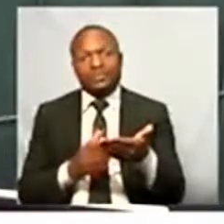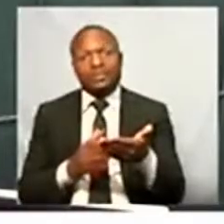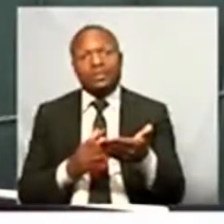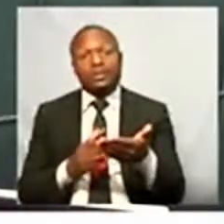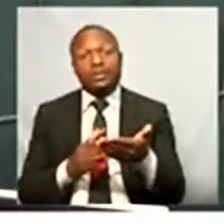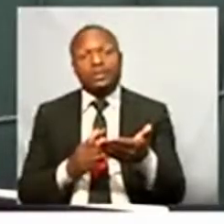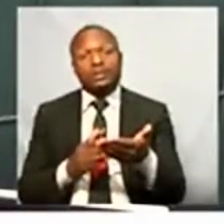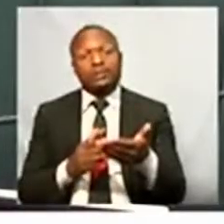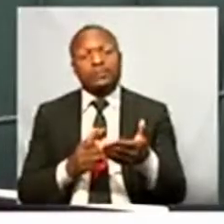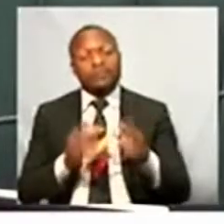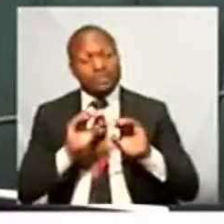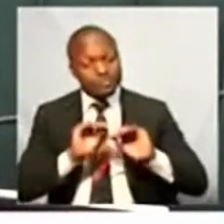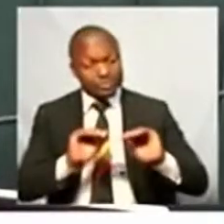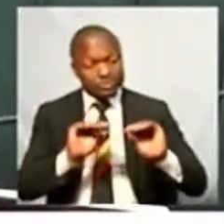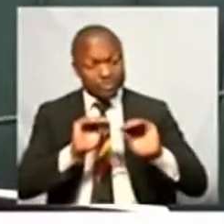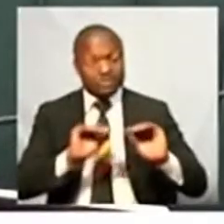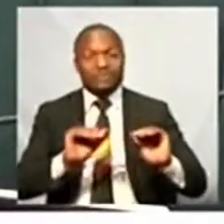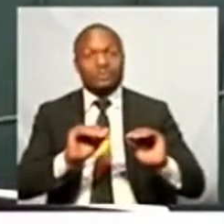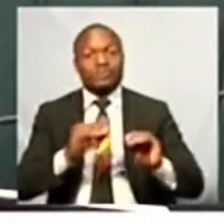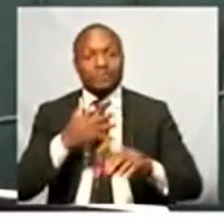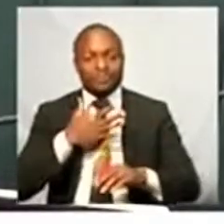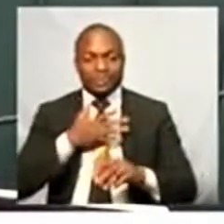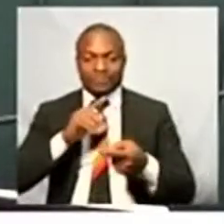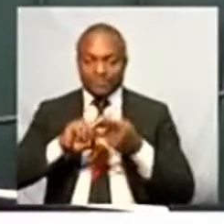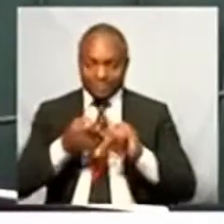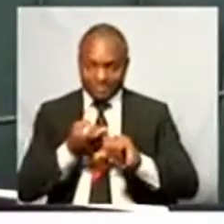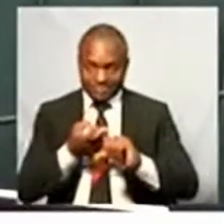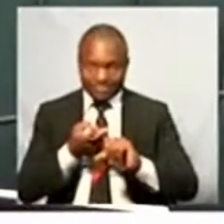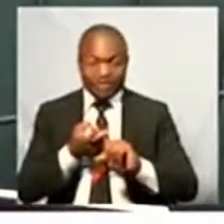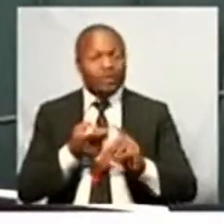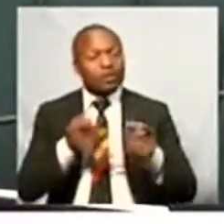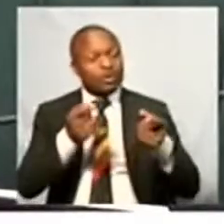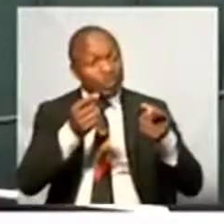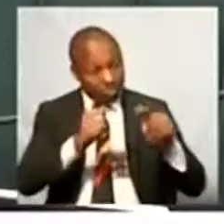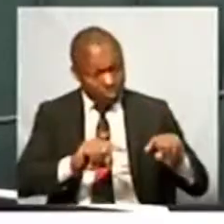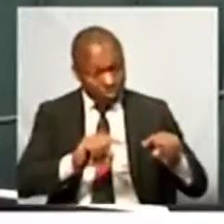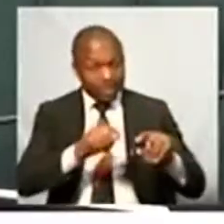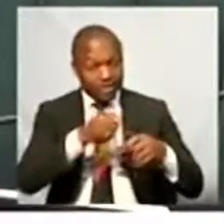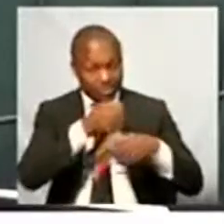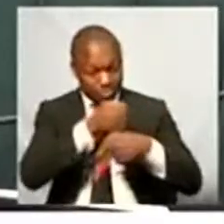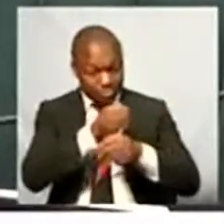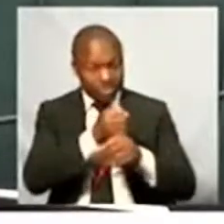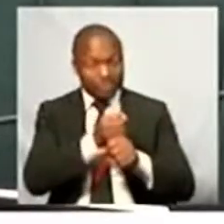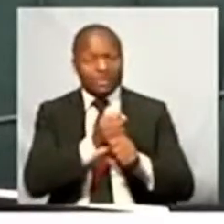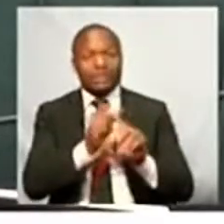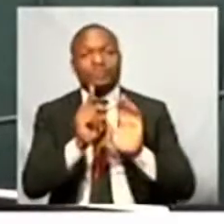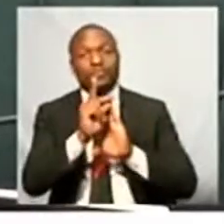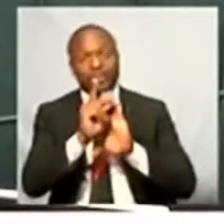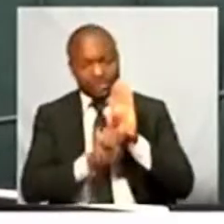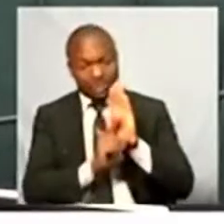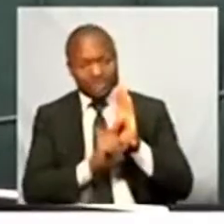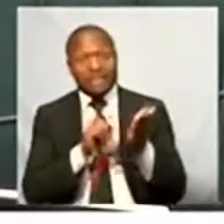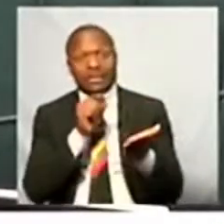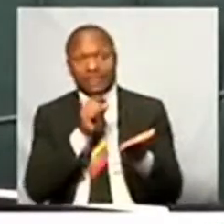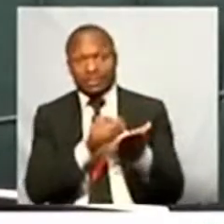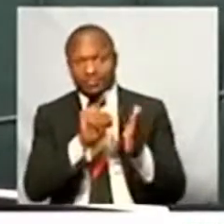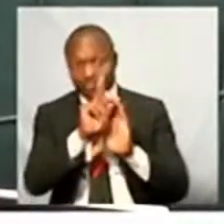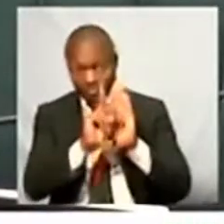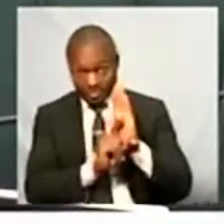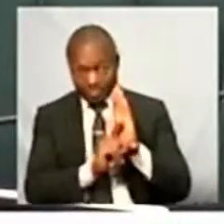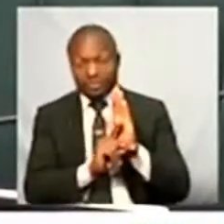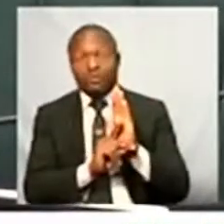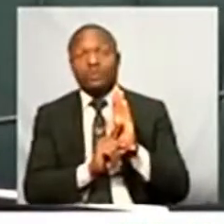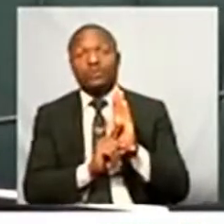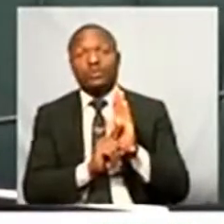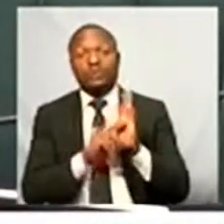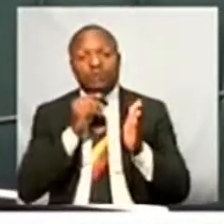lessons to my colleague. When you come up with a policy, the policy will also